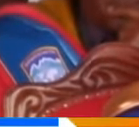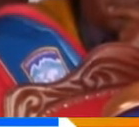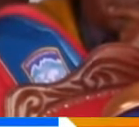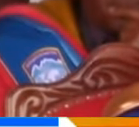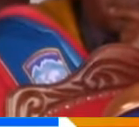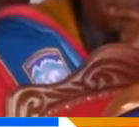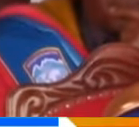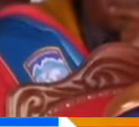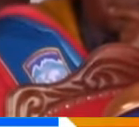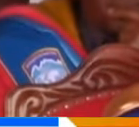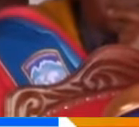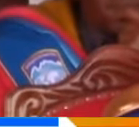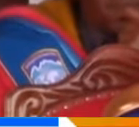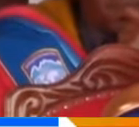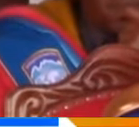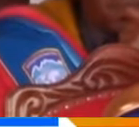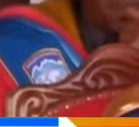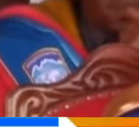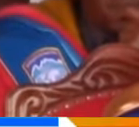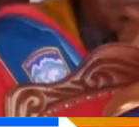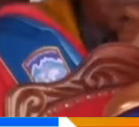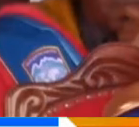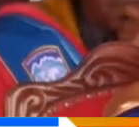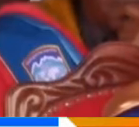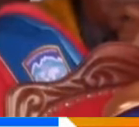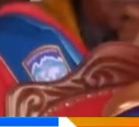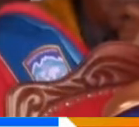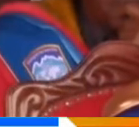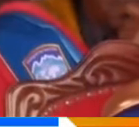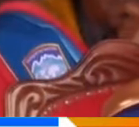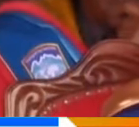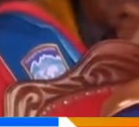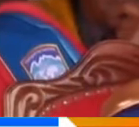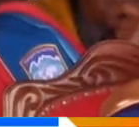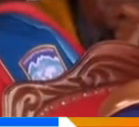25th graduation ceremony, we have seen this